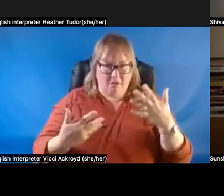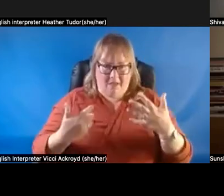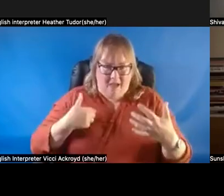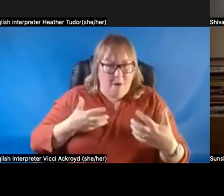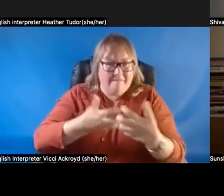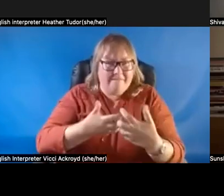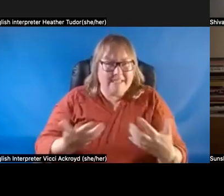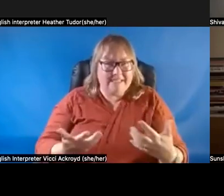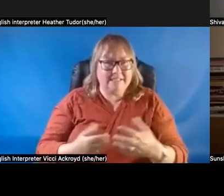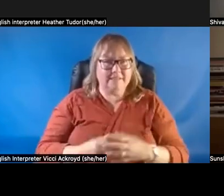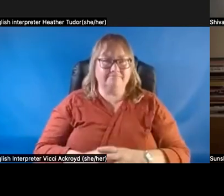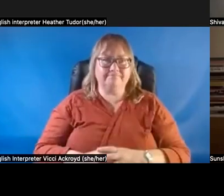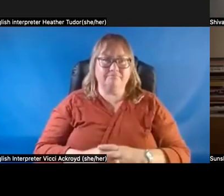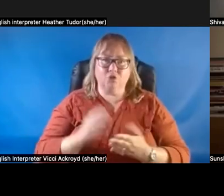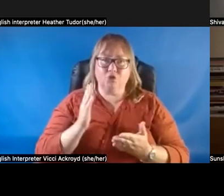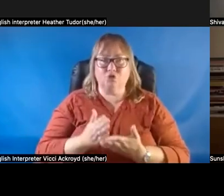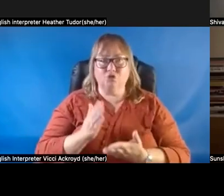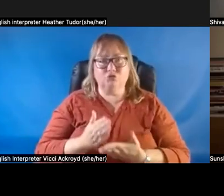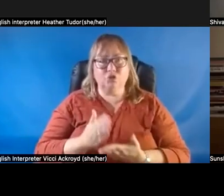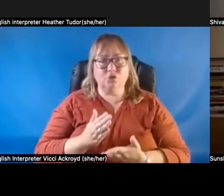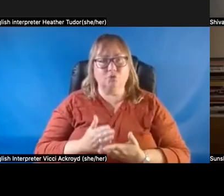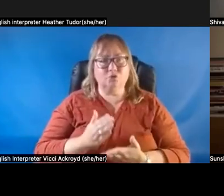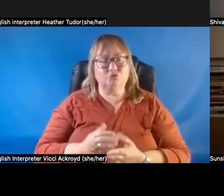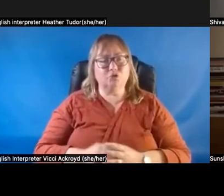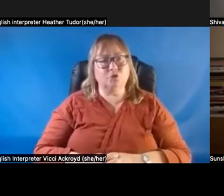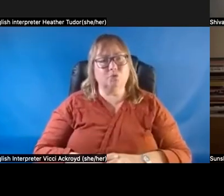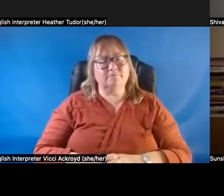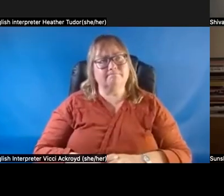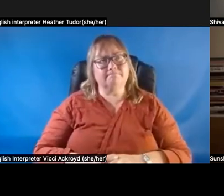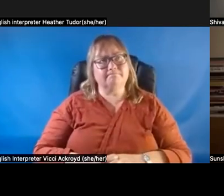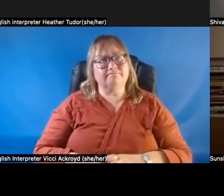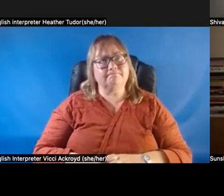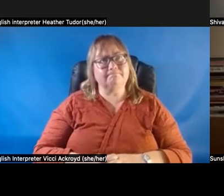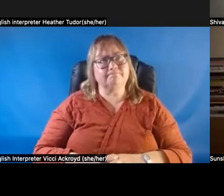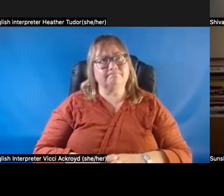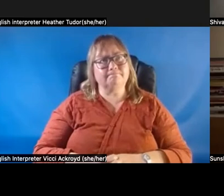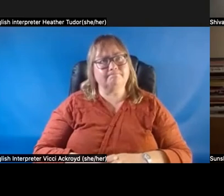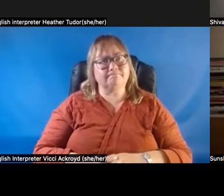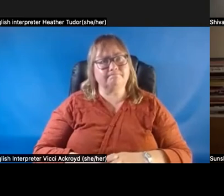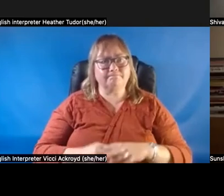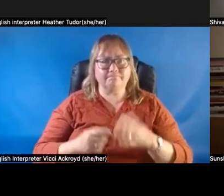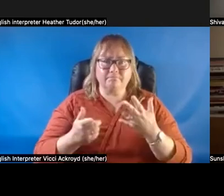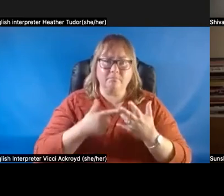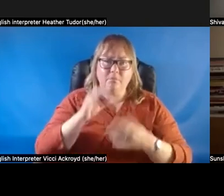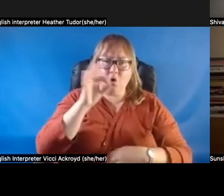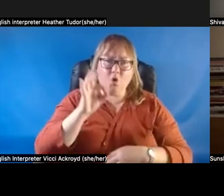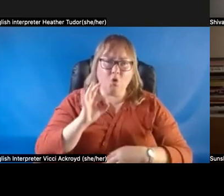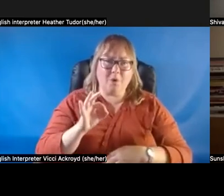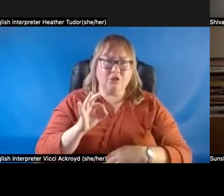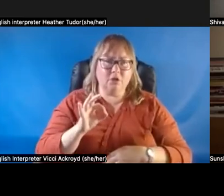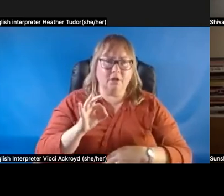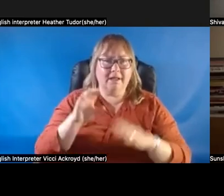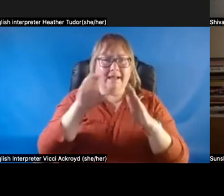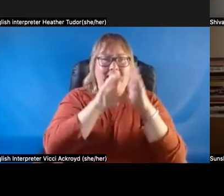Yeah, that is so true. It's in, and it comes to the next question, like how does casteism exist